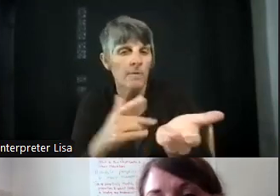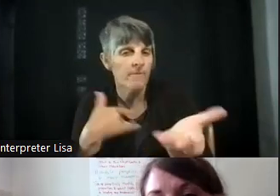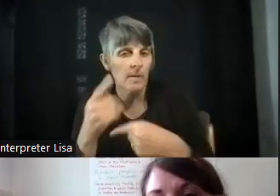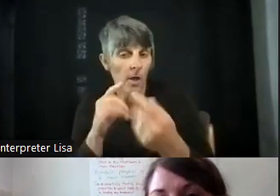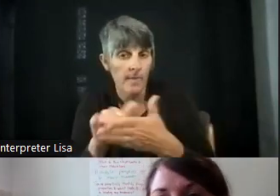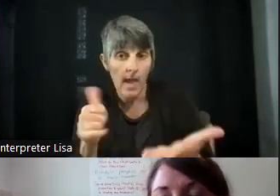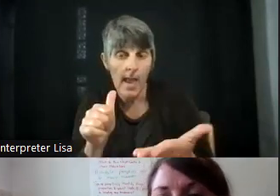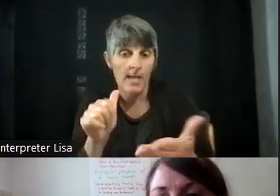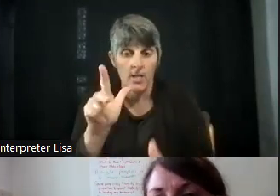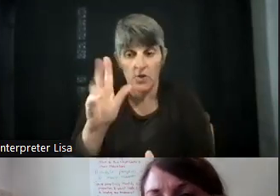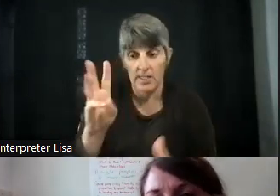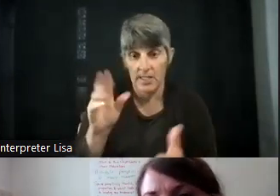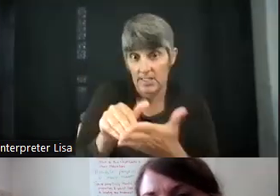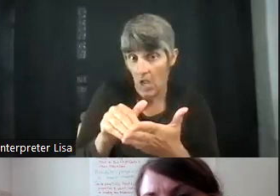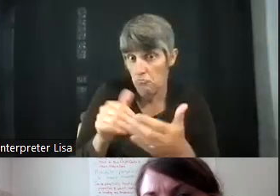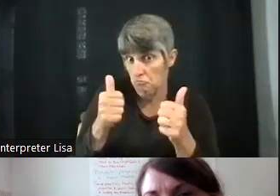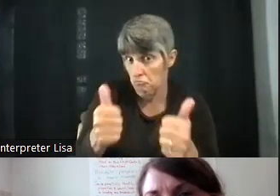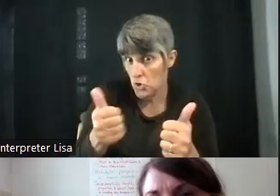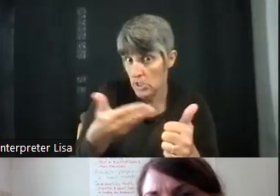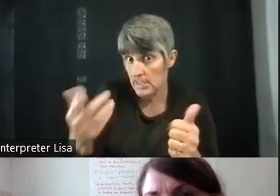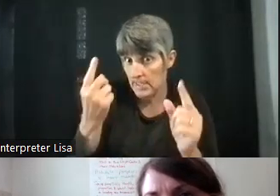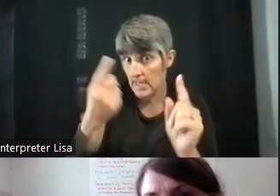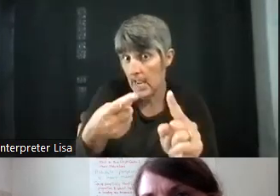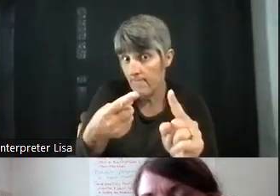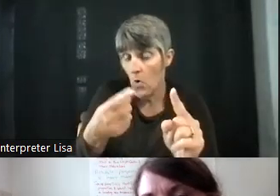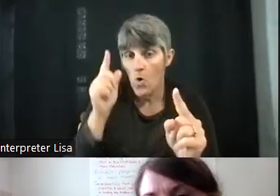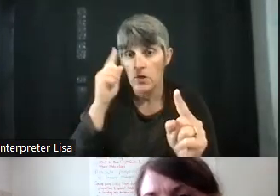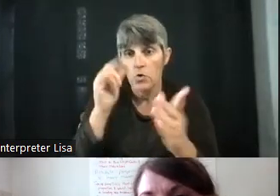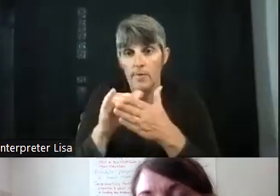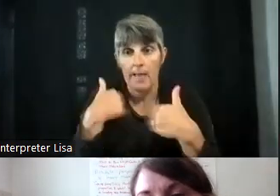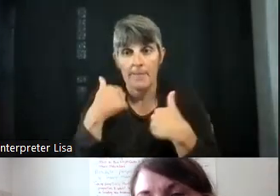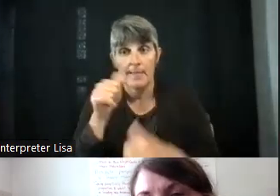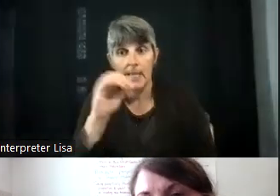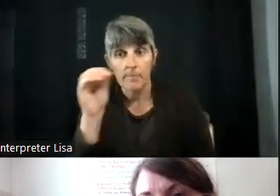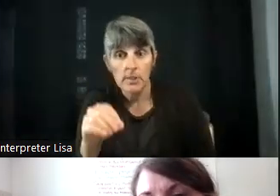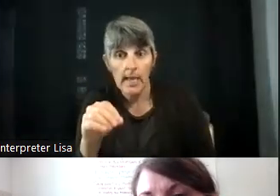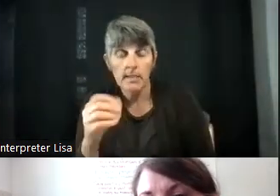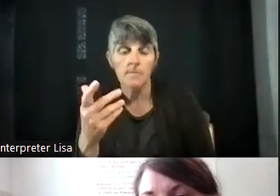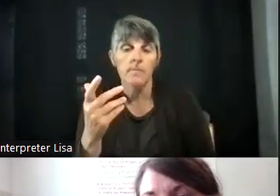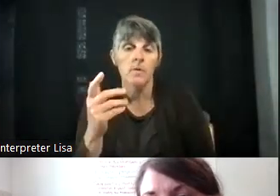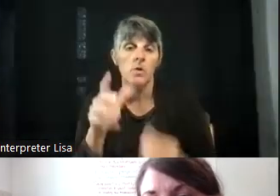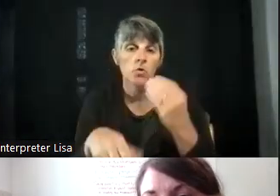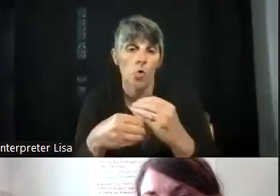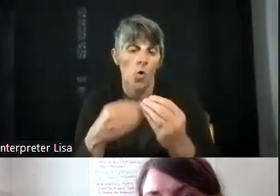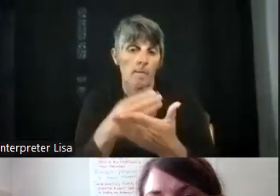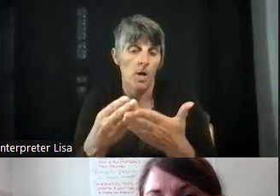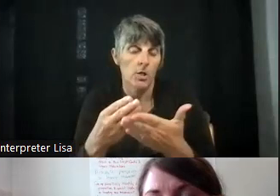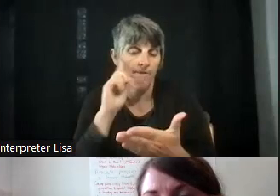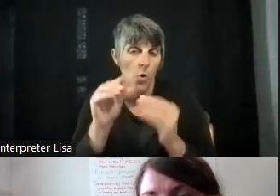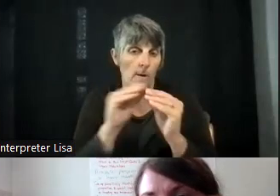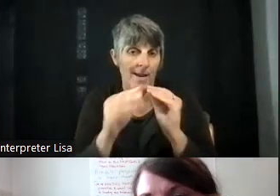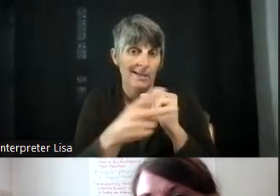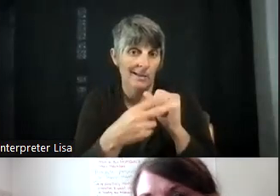It's 36,000. Is that a good thing to aim for, to have that be the 10% total budget for maintenance set